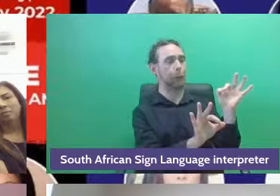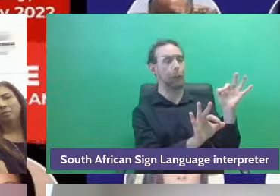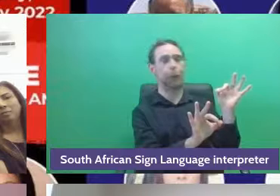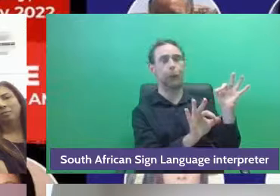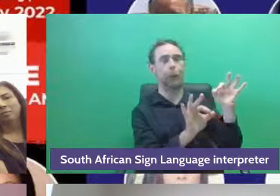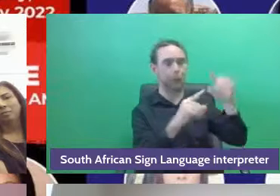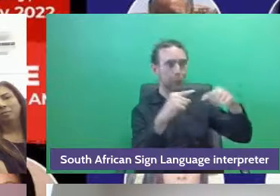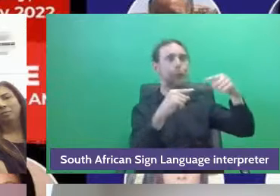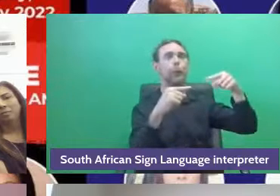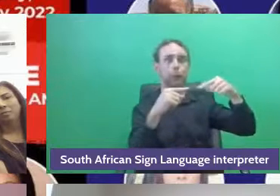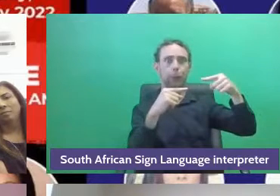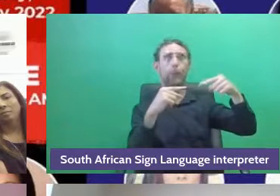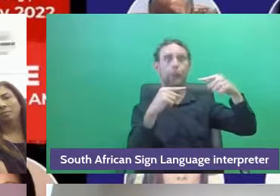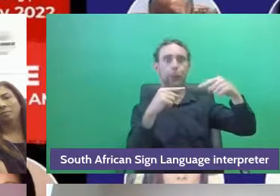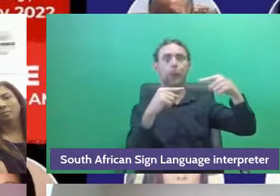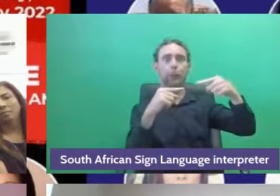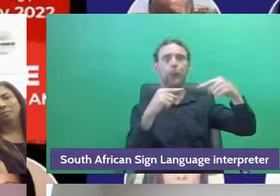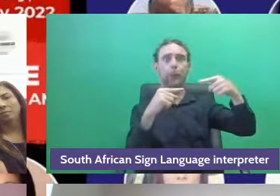Yes.